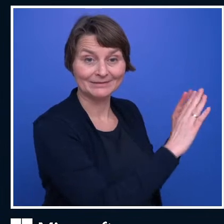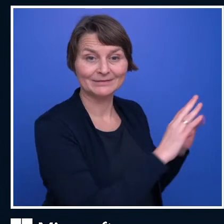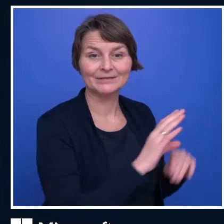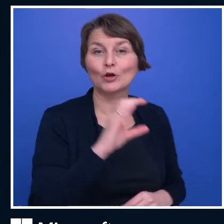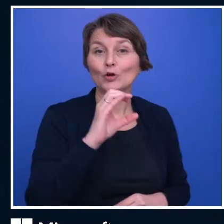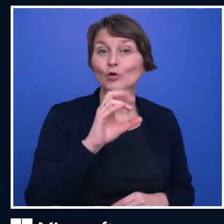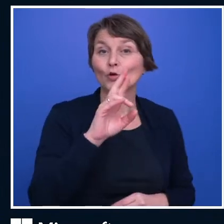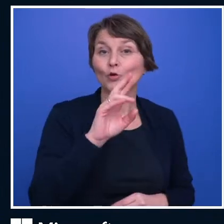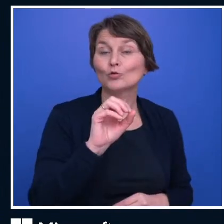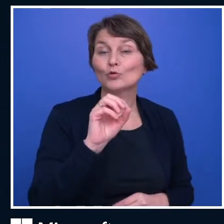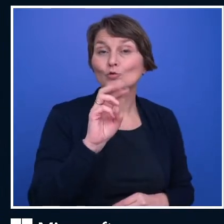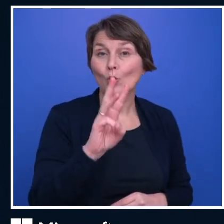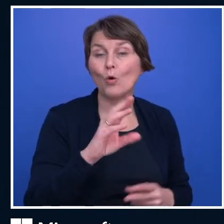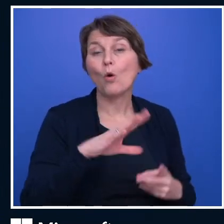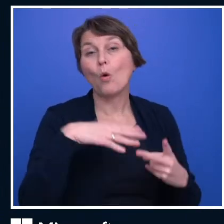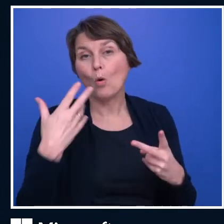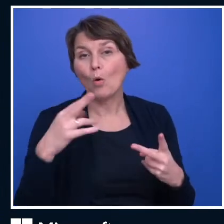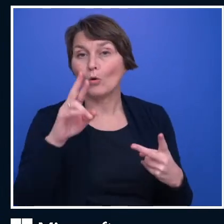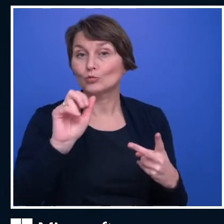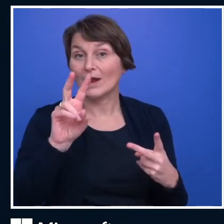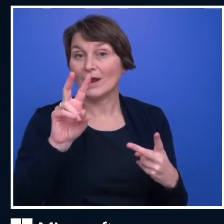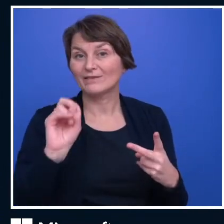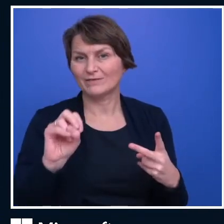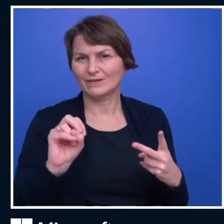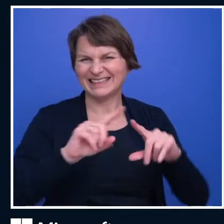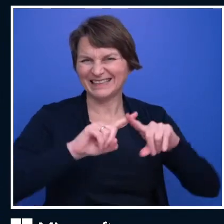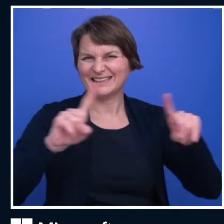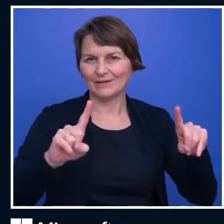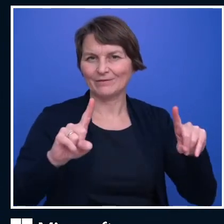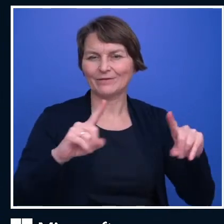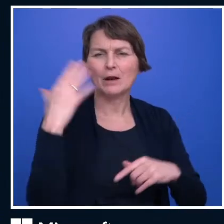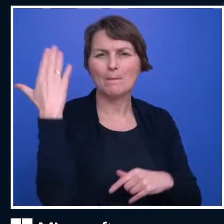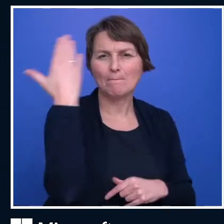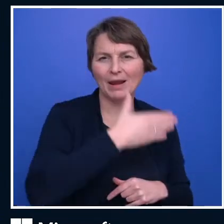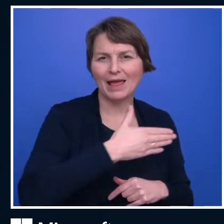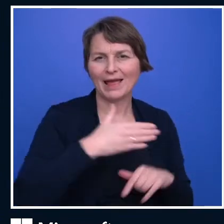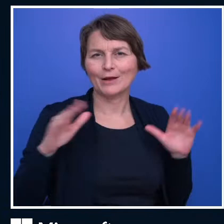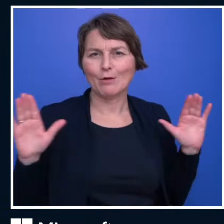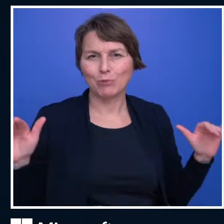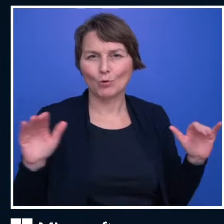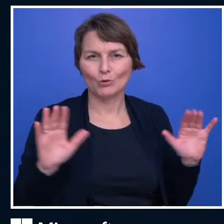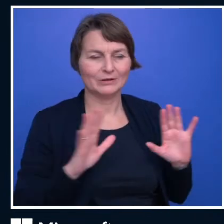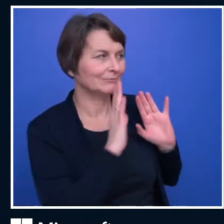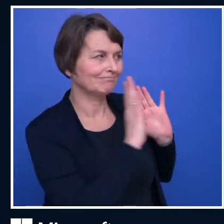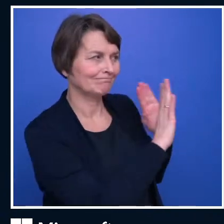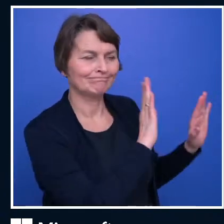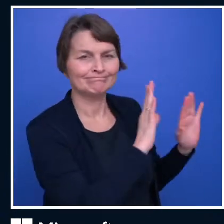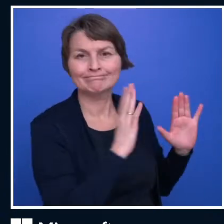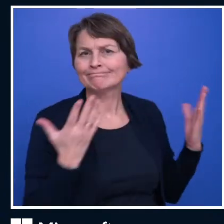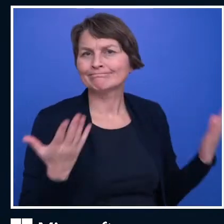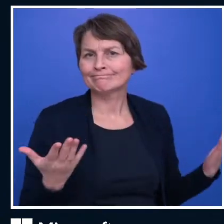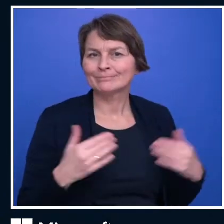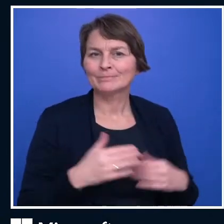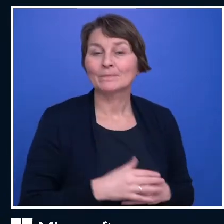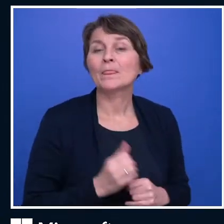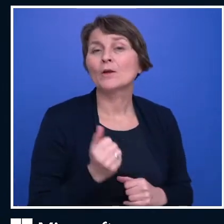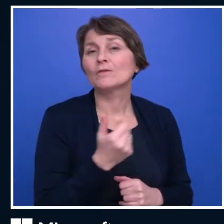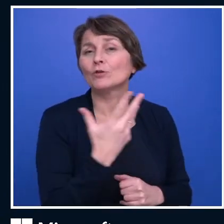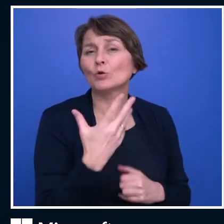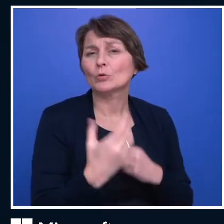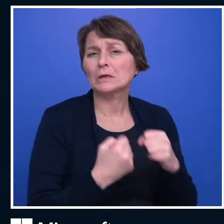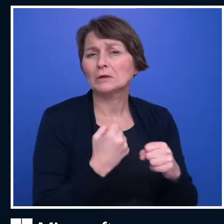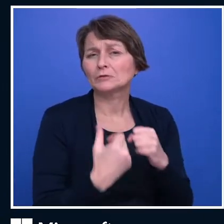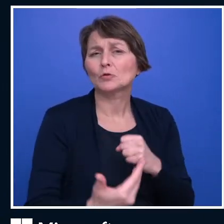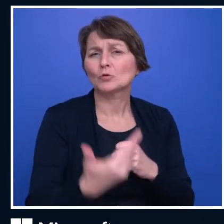Washington State, we've had a very interesting phenomenon occur in the last decade. So a couple years ago, crows started popping up like all over the